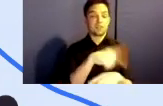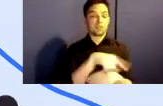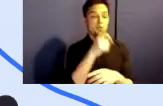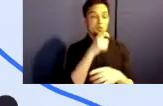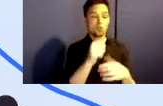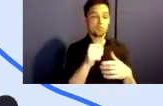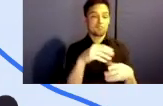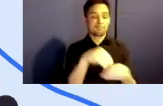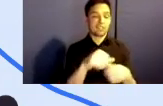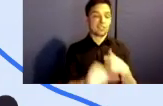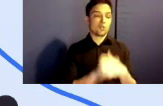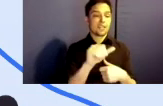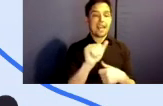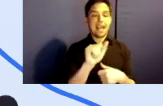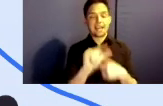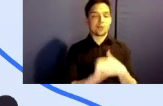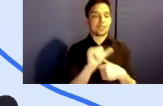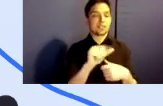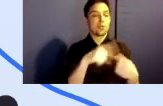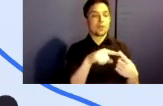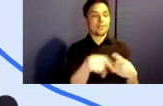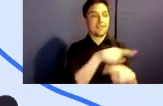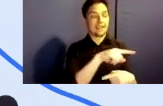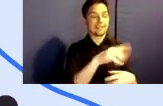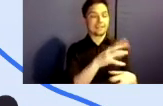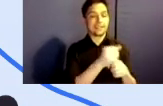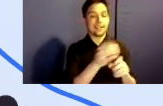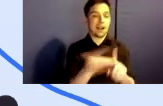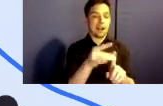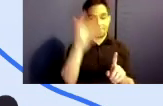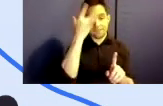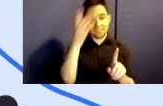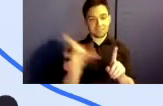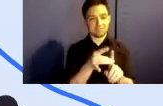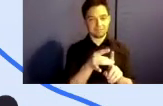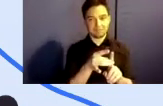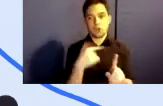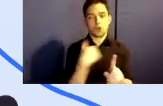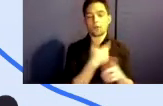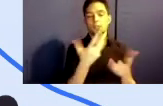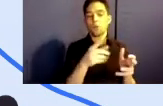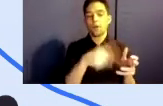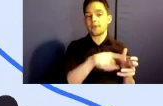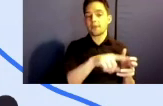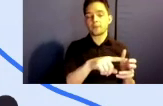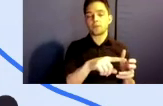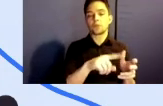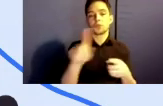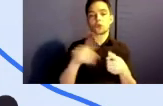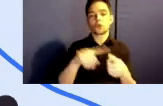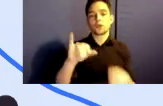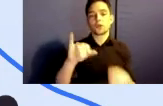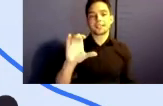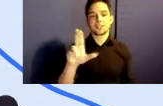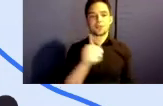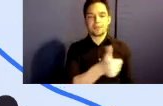risky in terms to when they get infected by, we don't want them to go to the ICU and